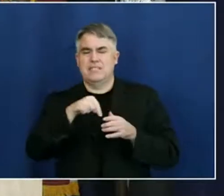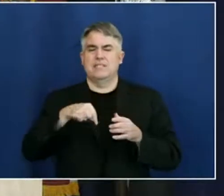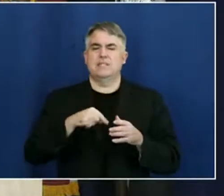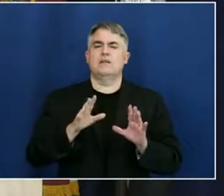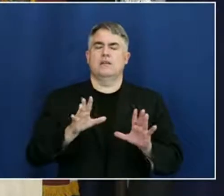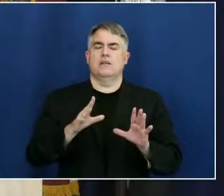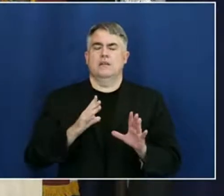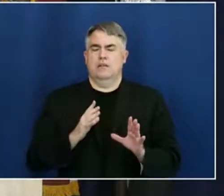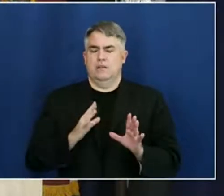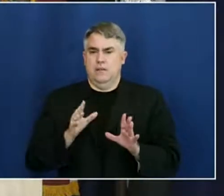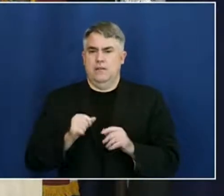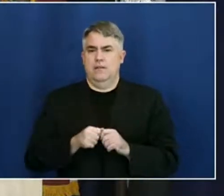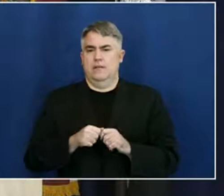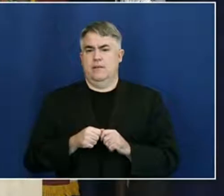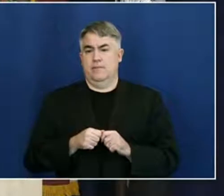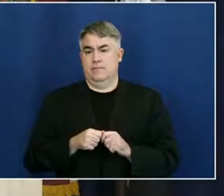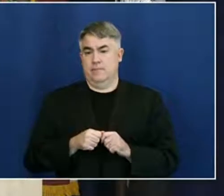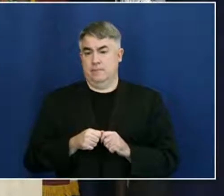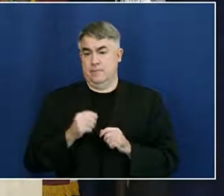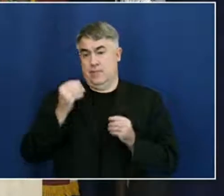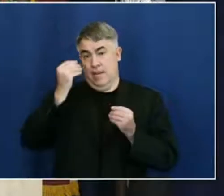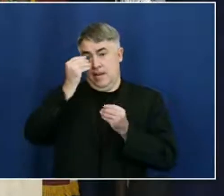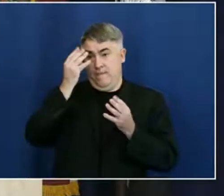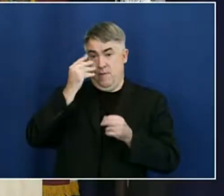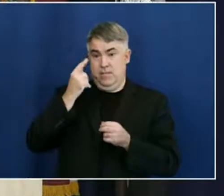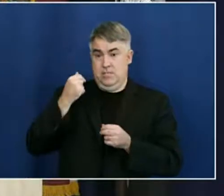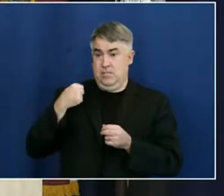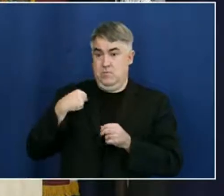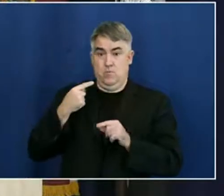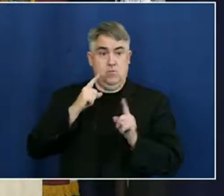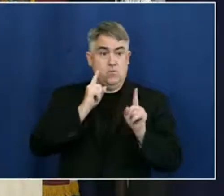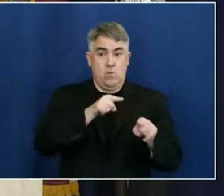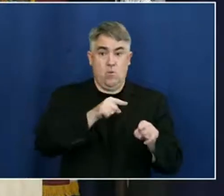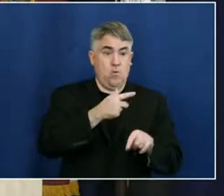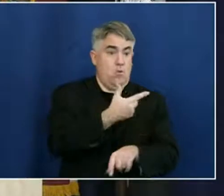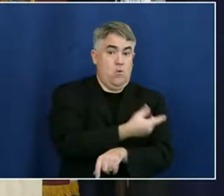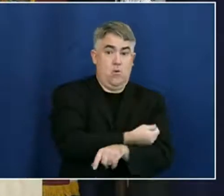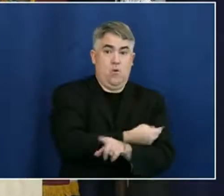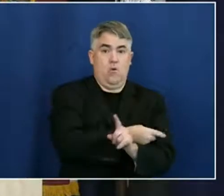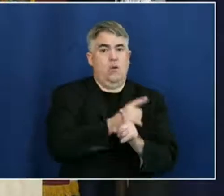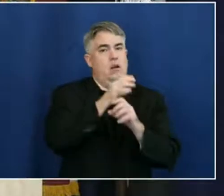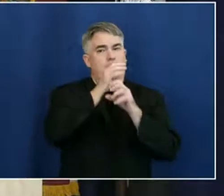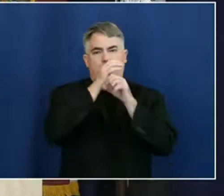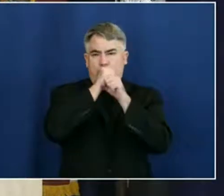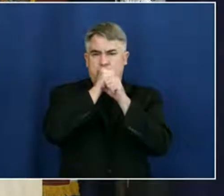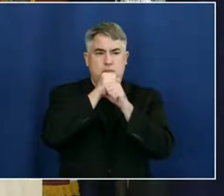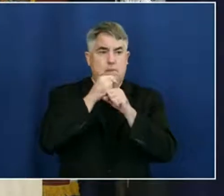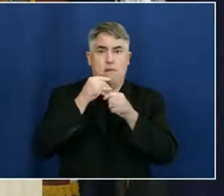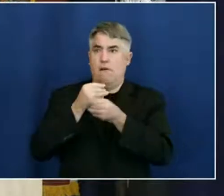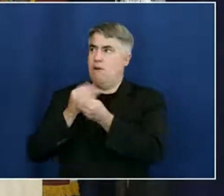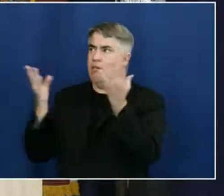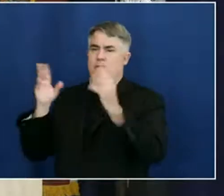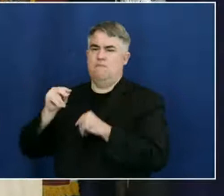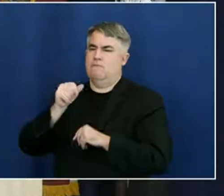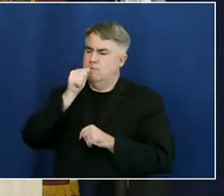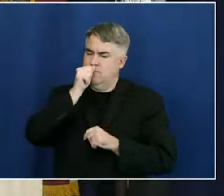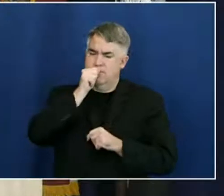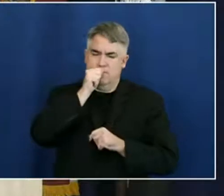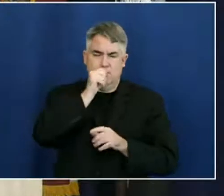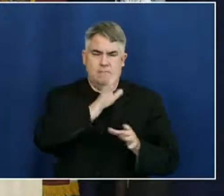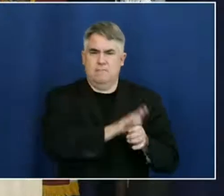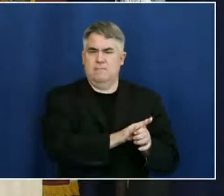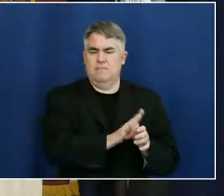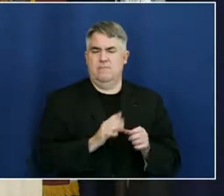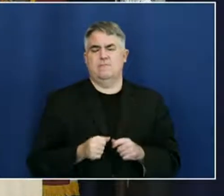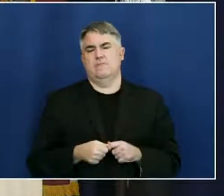vaccination centers, the information is confidential. It is not being shared with federal agencies. And we want to make sure that we continue to